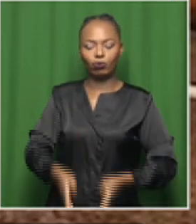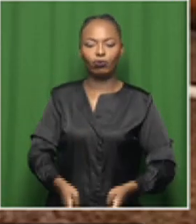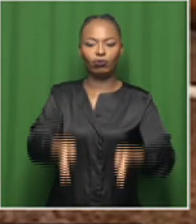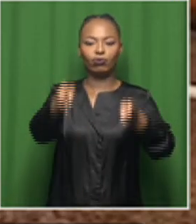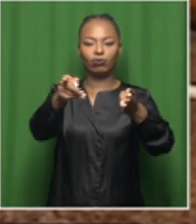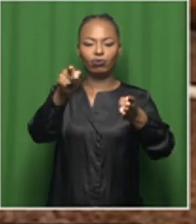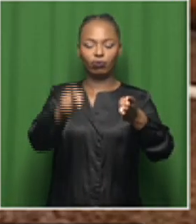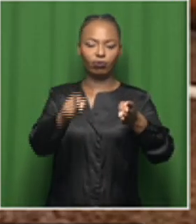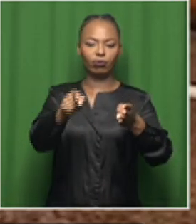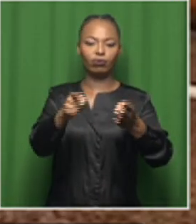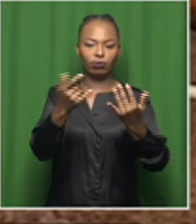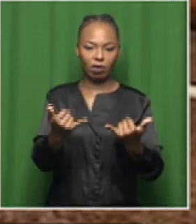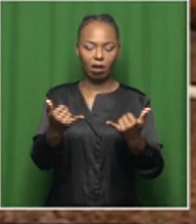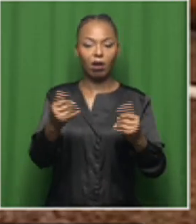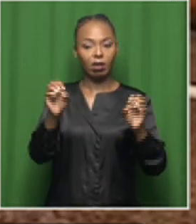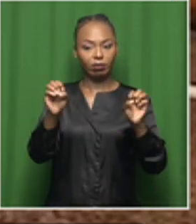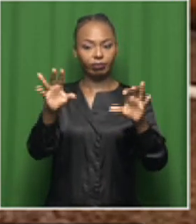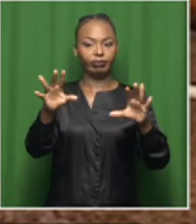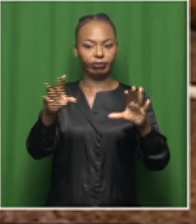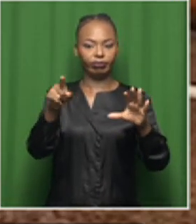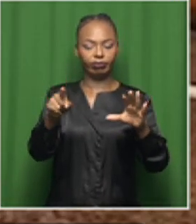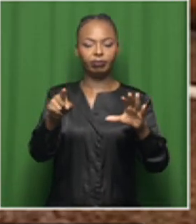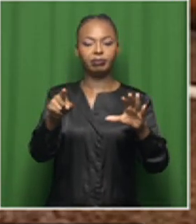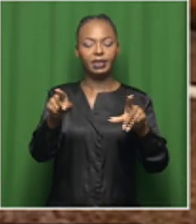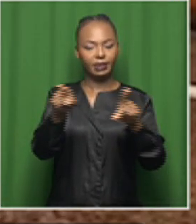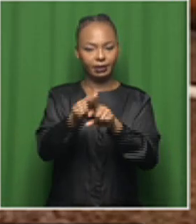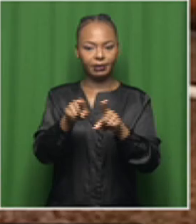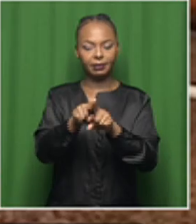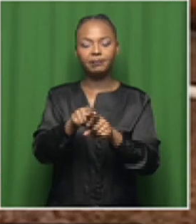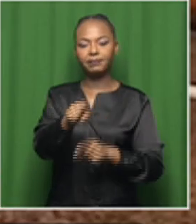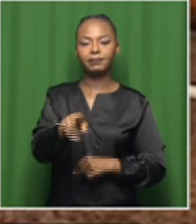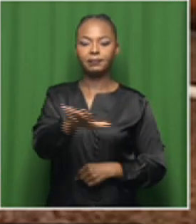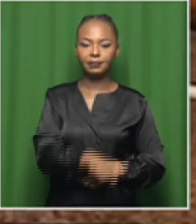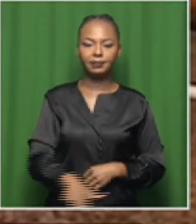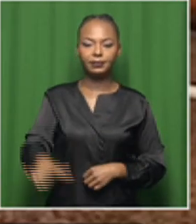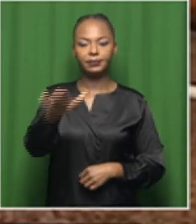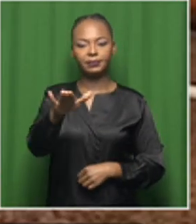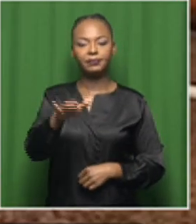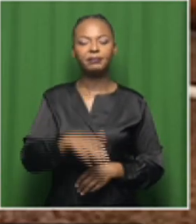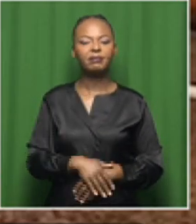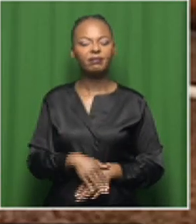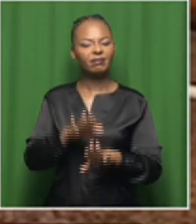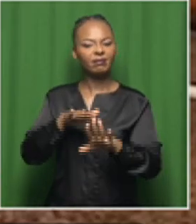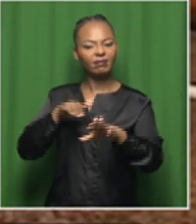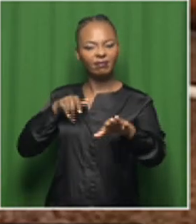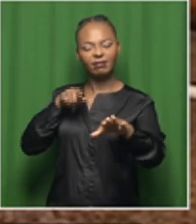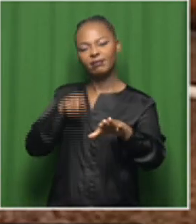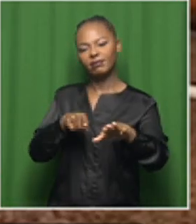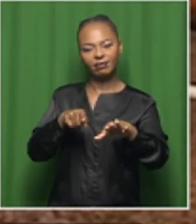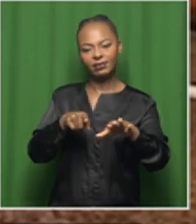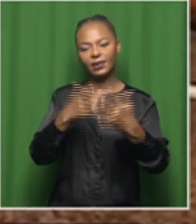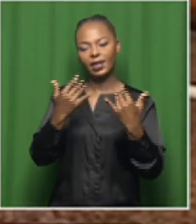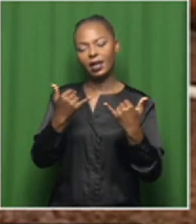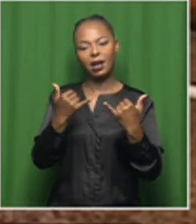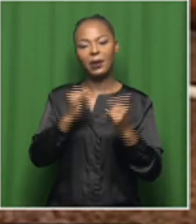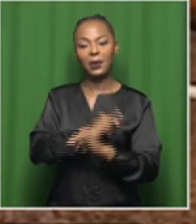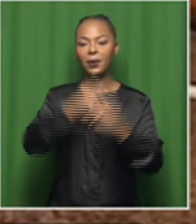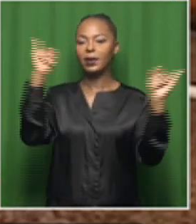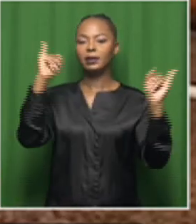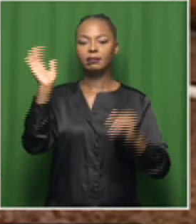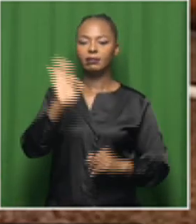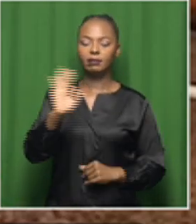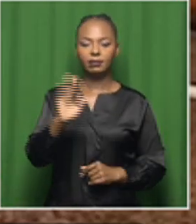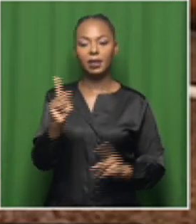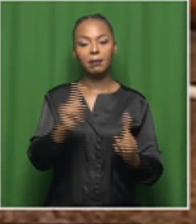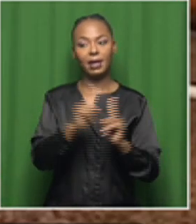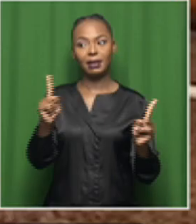light volume still really across Cape Town. Traffic around the sort of highways going to Cape Town expected really only to build up